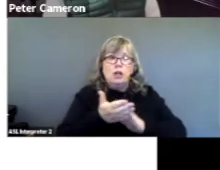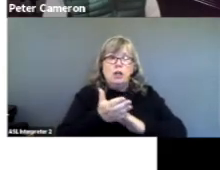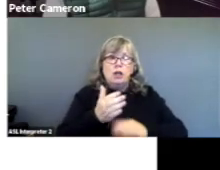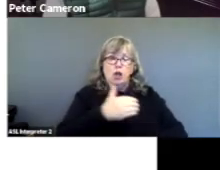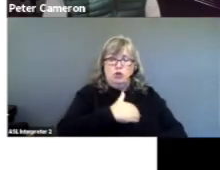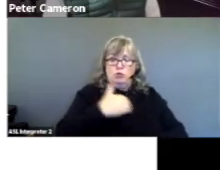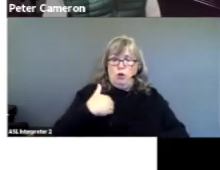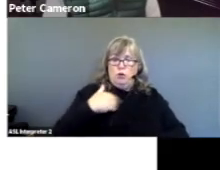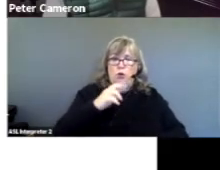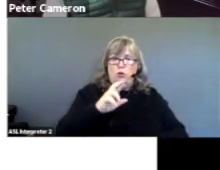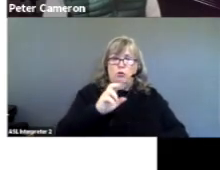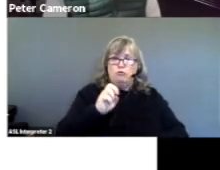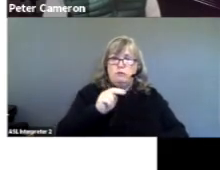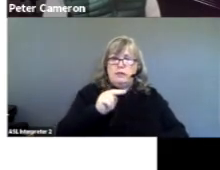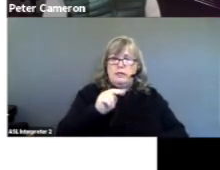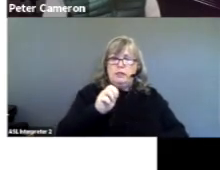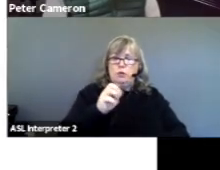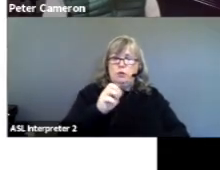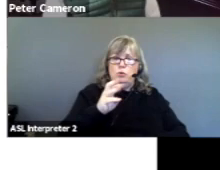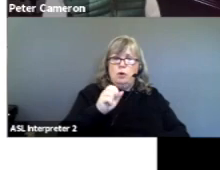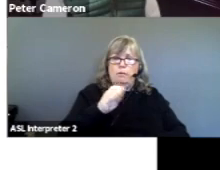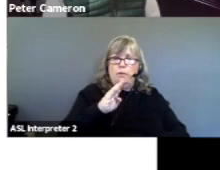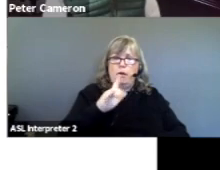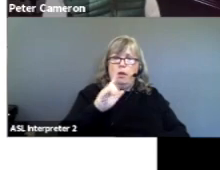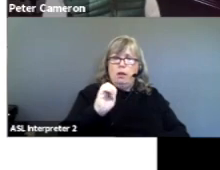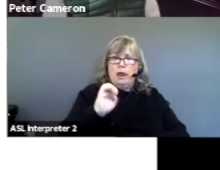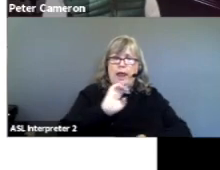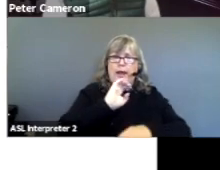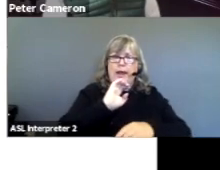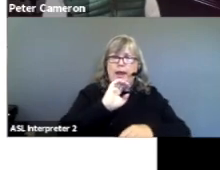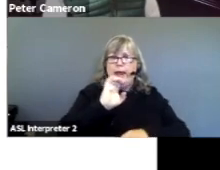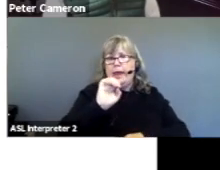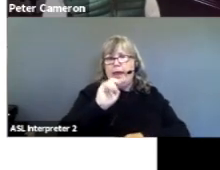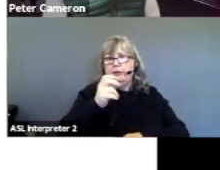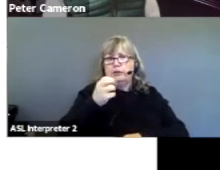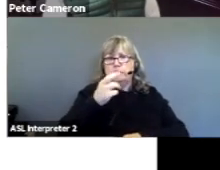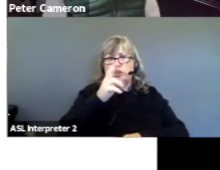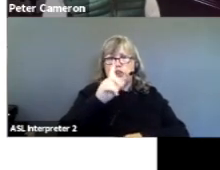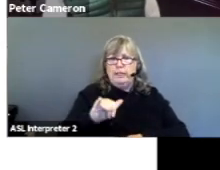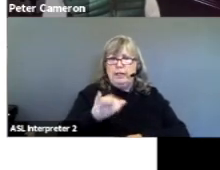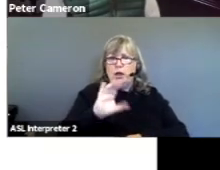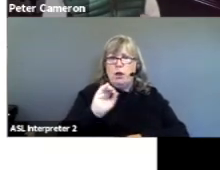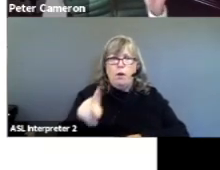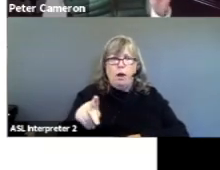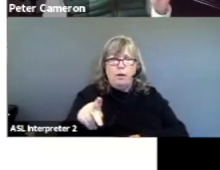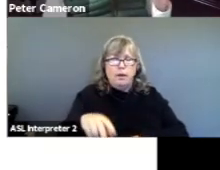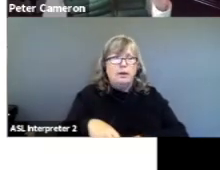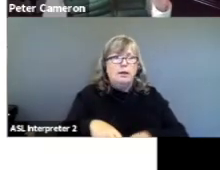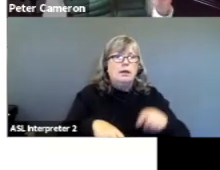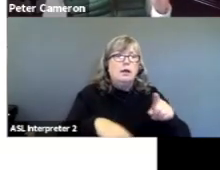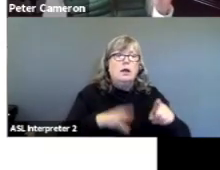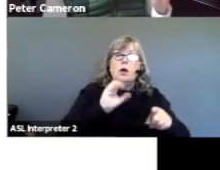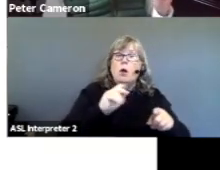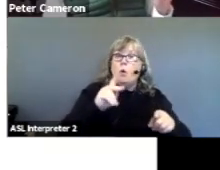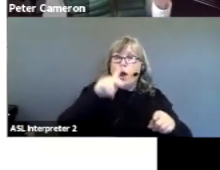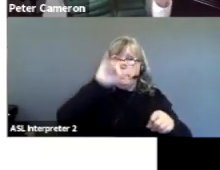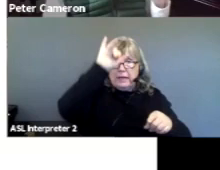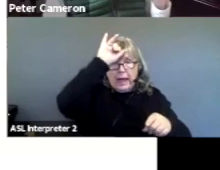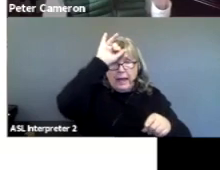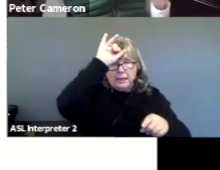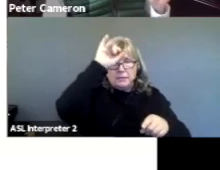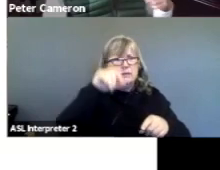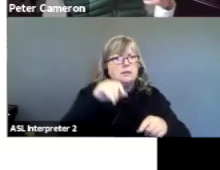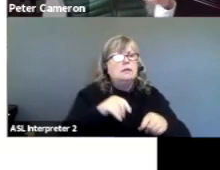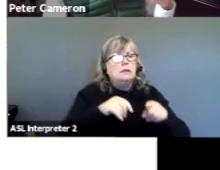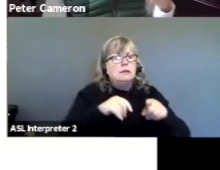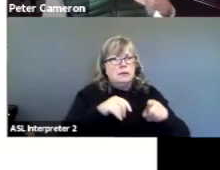Co-op. Co-op Cabs, as I mentioned, started in '56, owned by the owners. This is a very unique co-op. This is